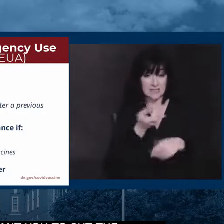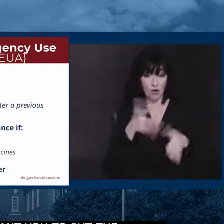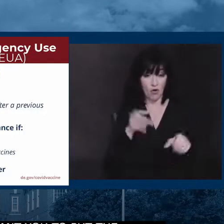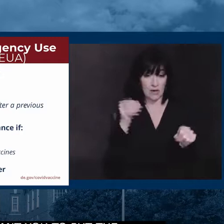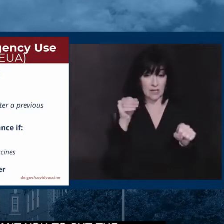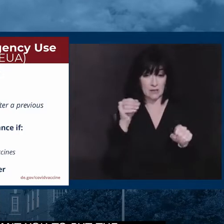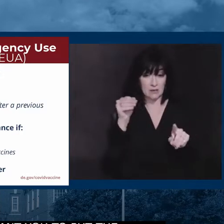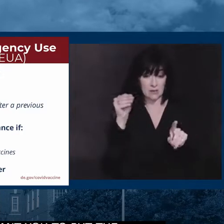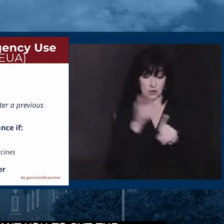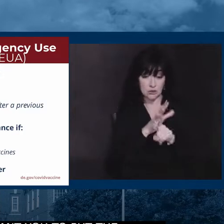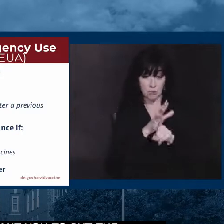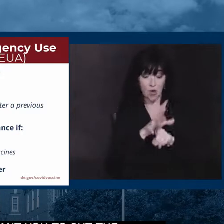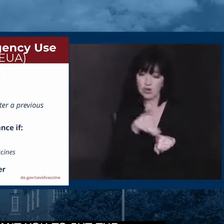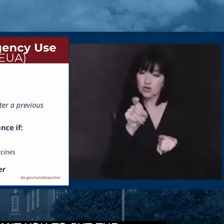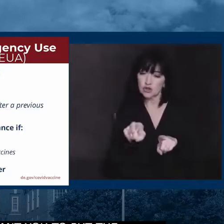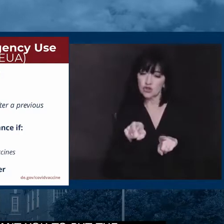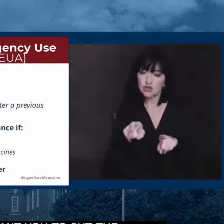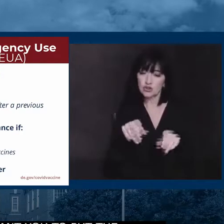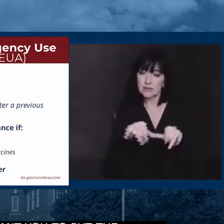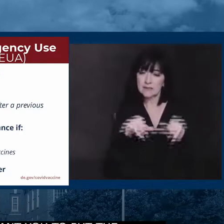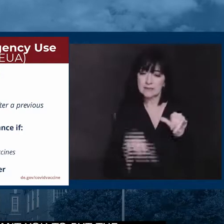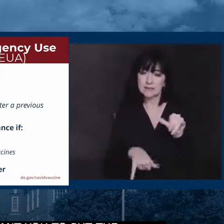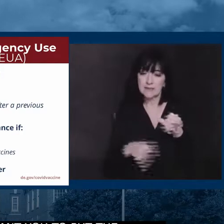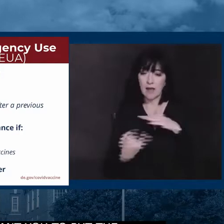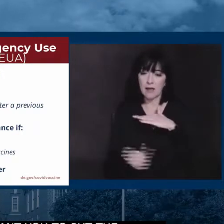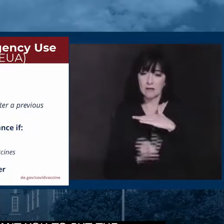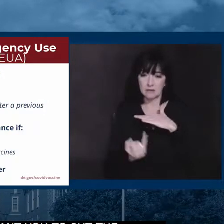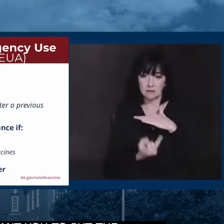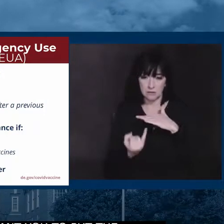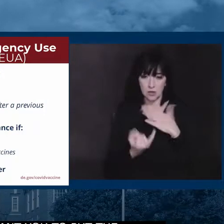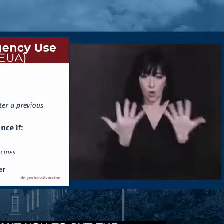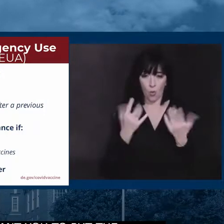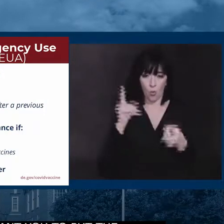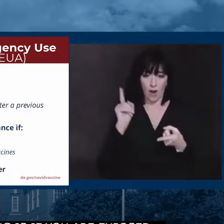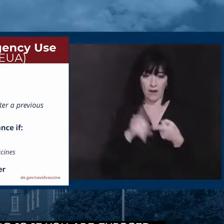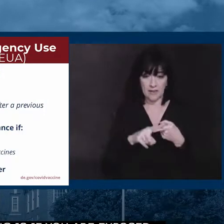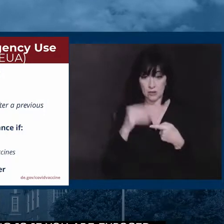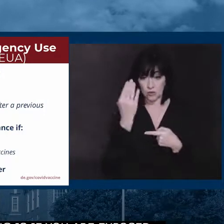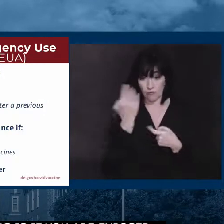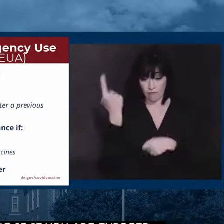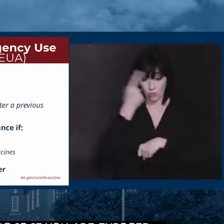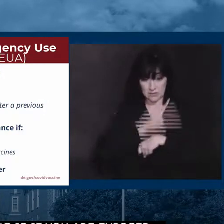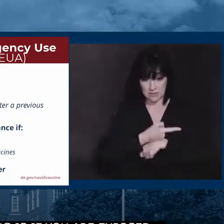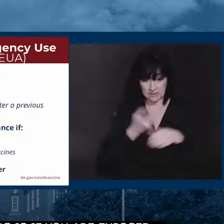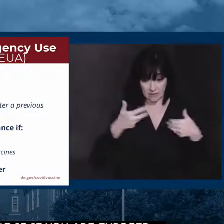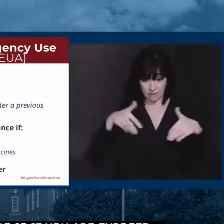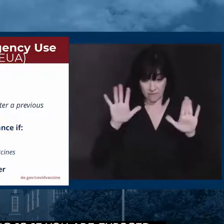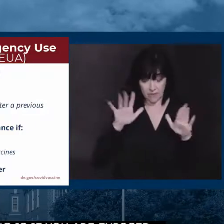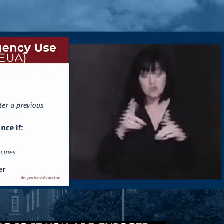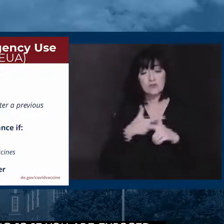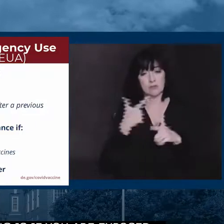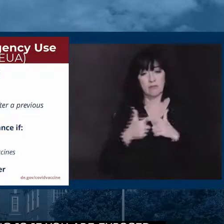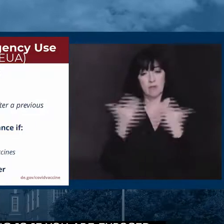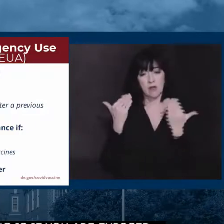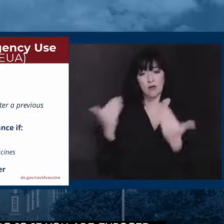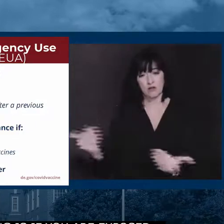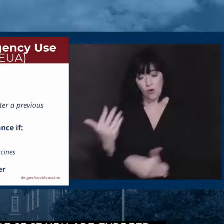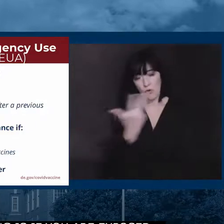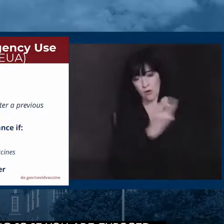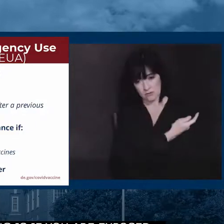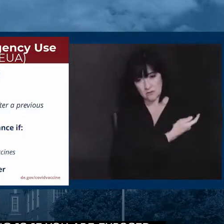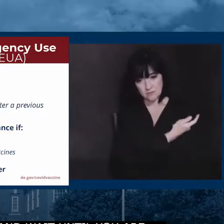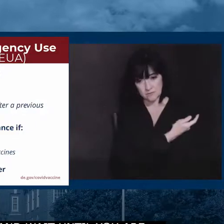you should stay in quarantine and wait till you're out of quarantine to get the vaccine. Otherwise, there